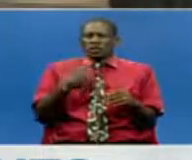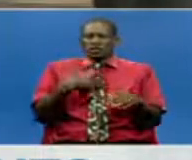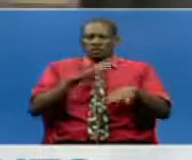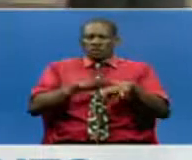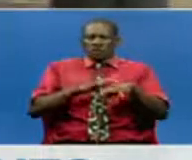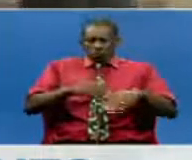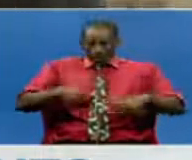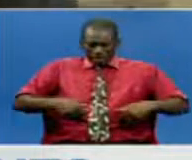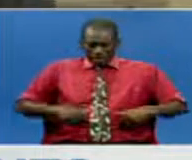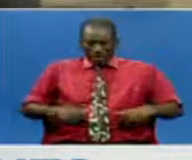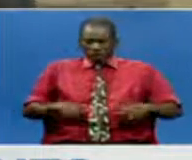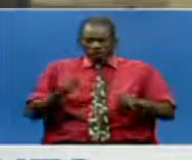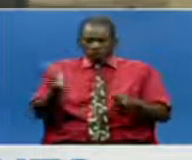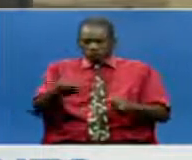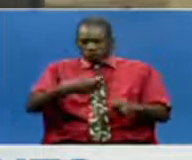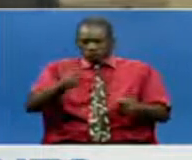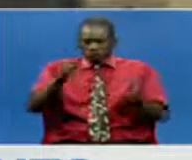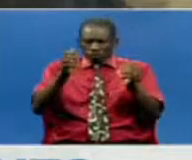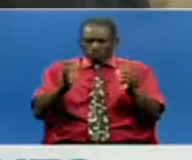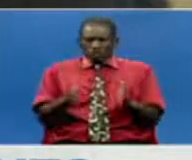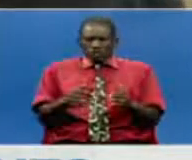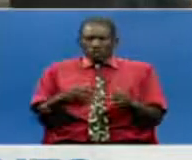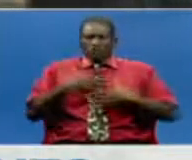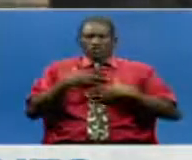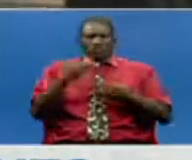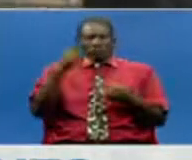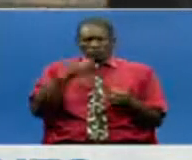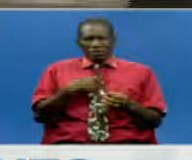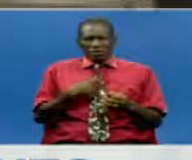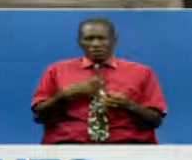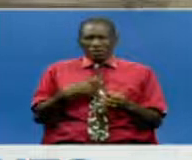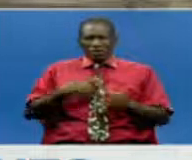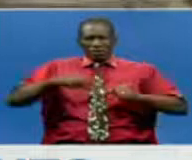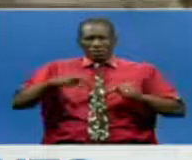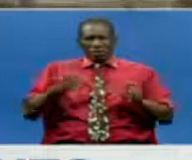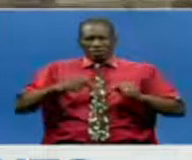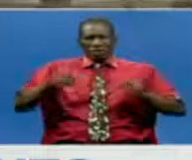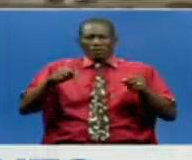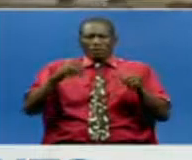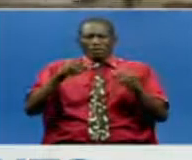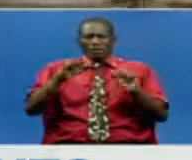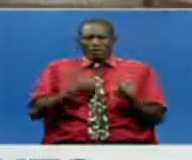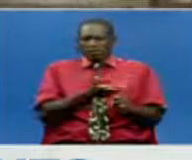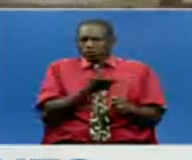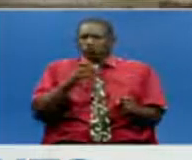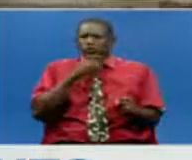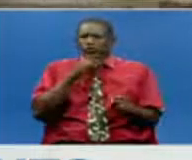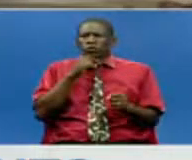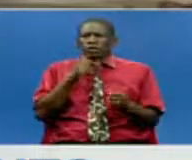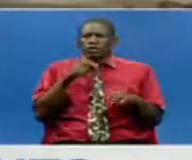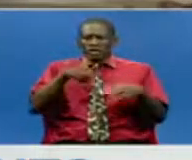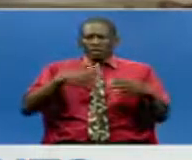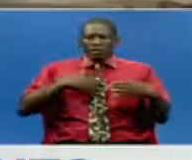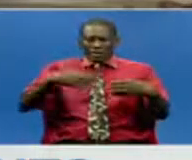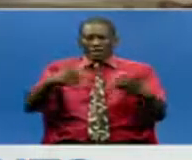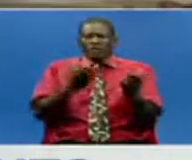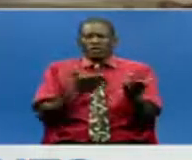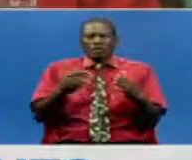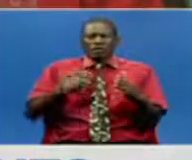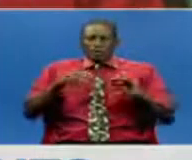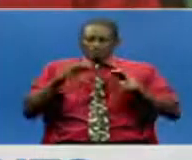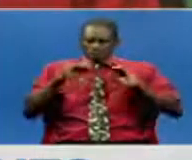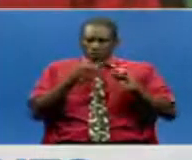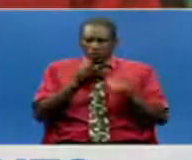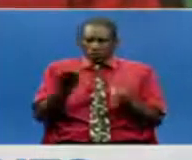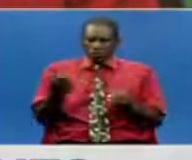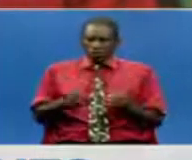young players. It was very interesting for me. And I was happy because all those boys were in my class, where I'm the class teacher.